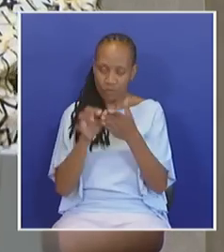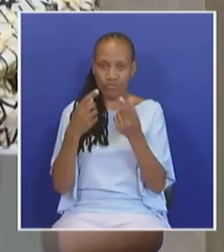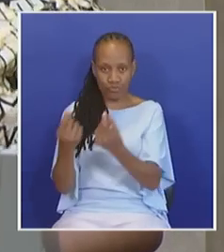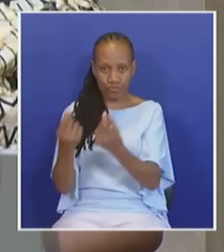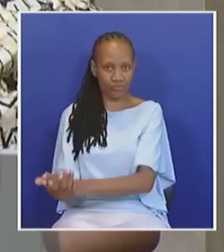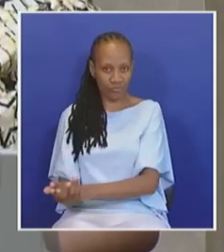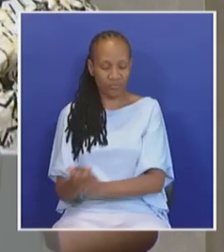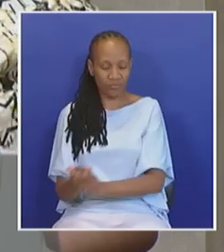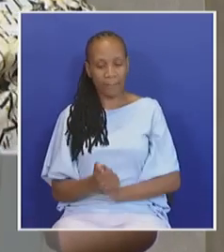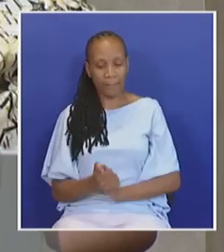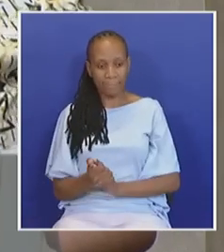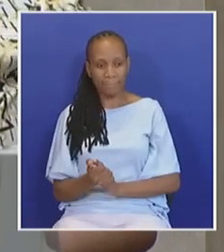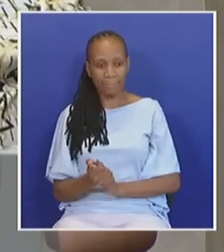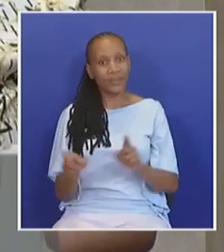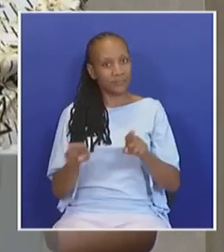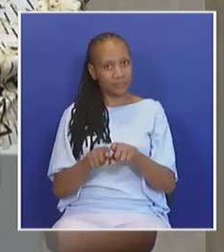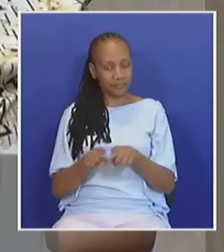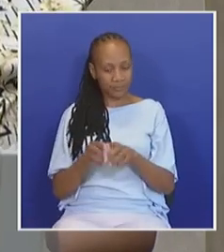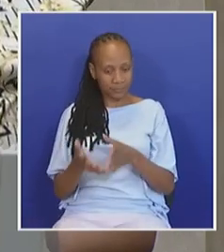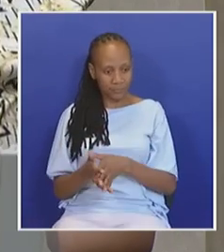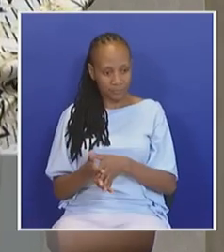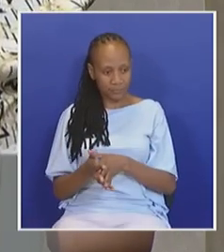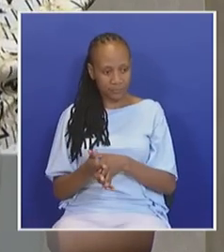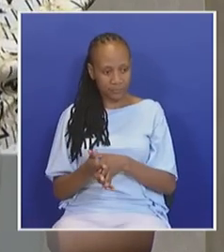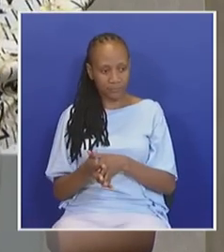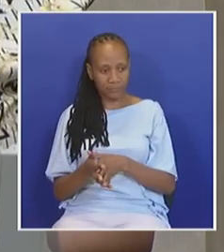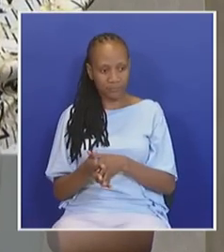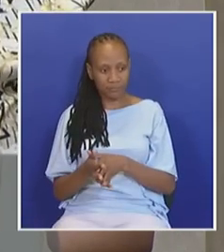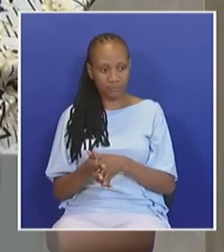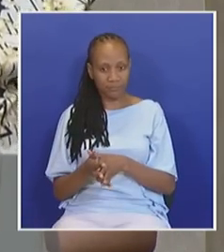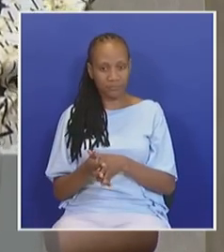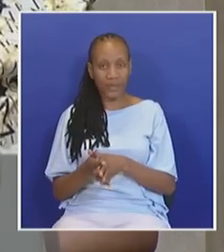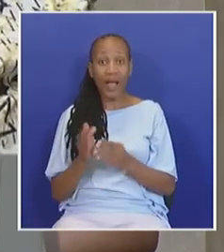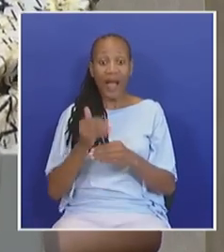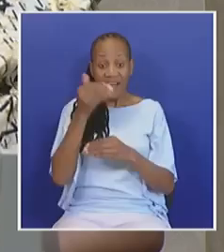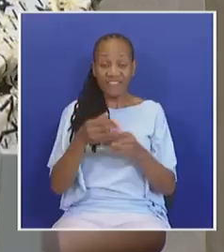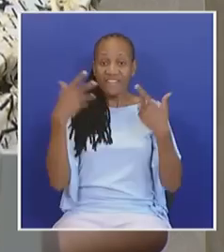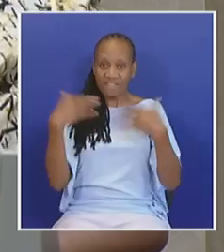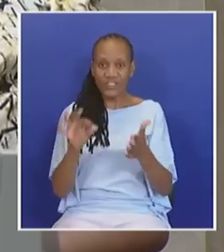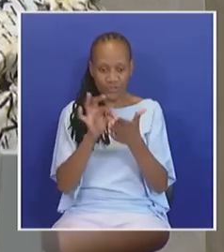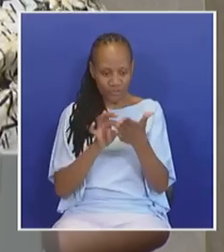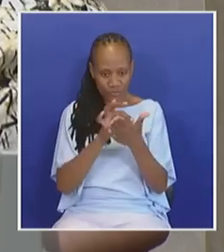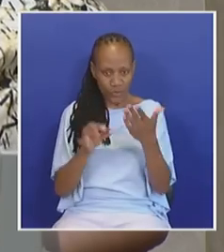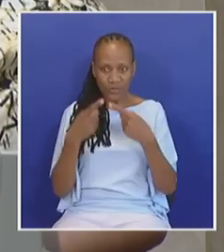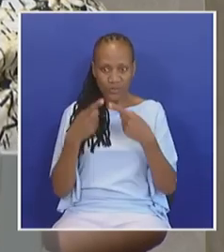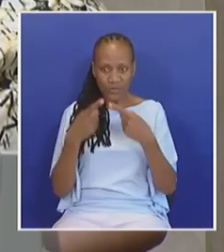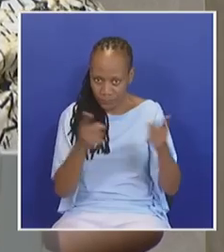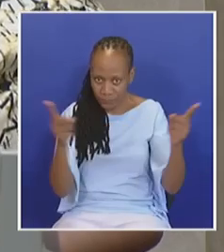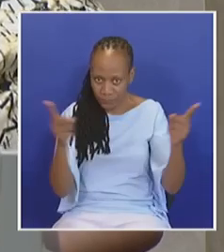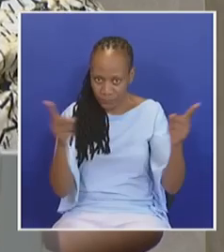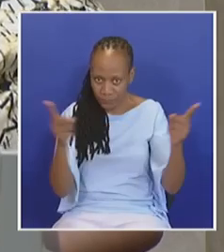around the determination and declaration of election results, which are related to